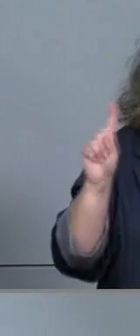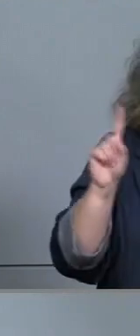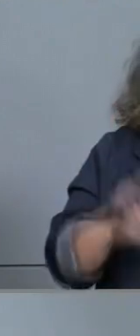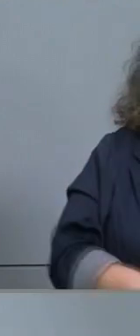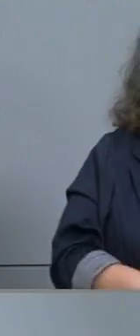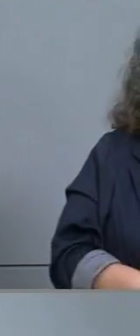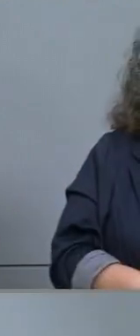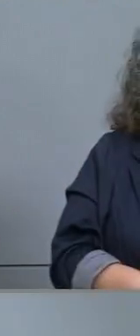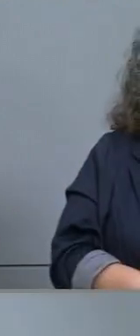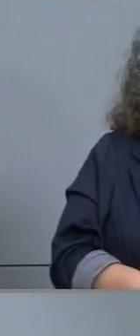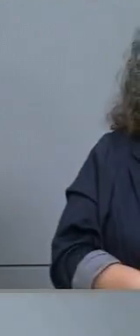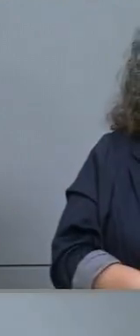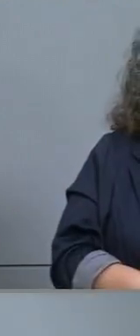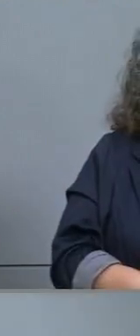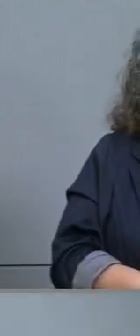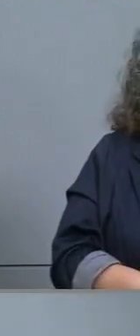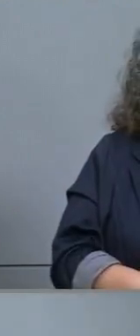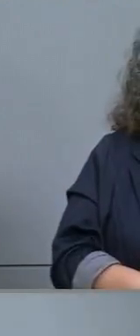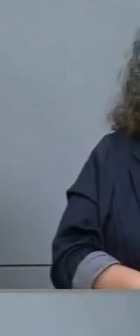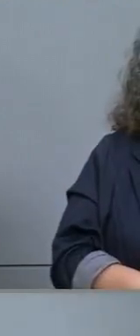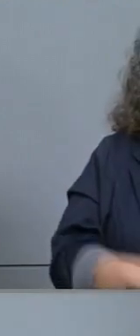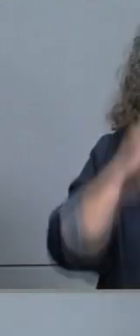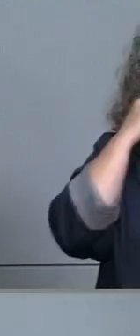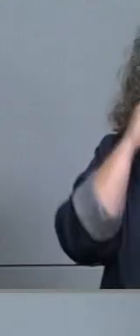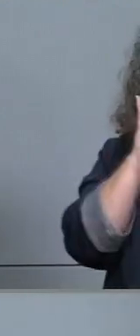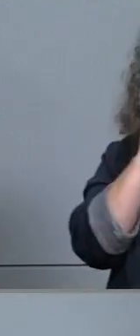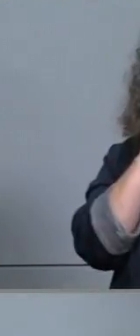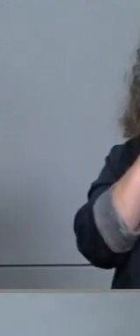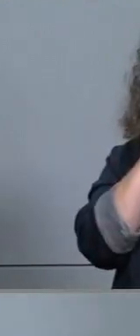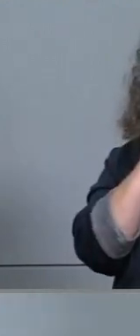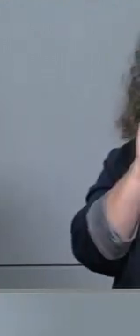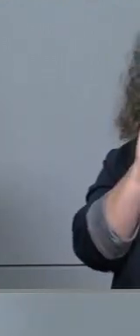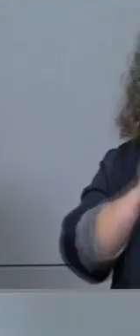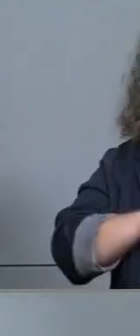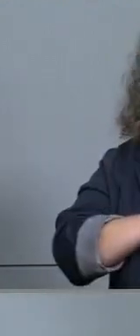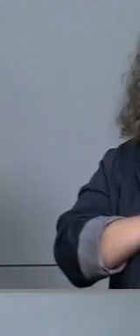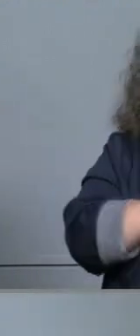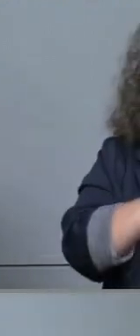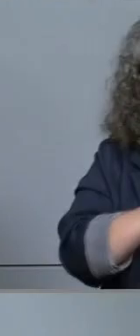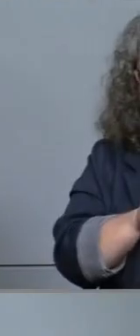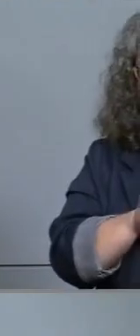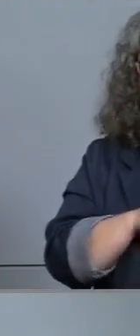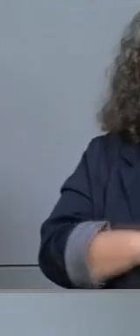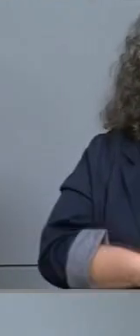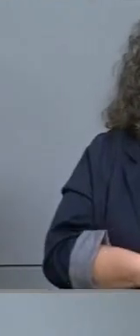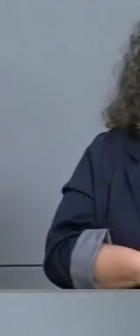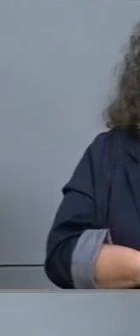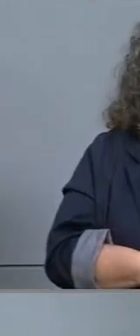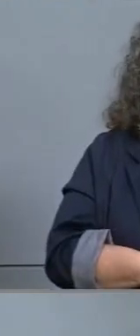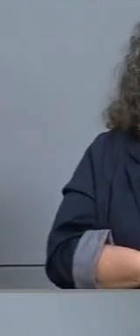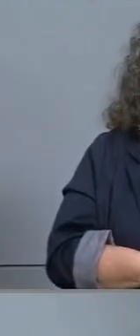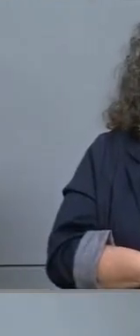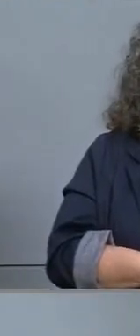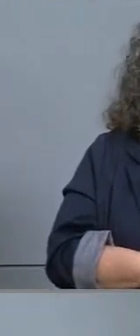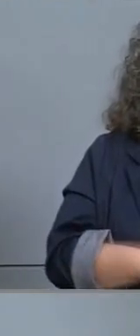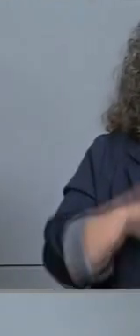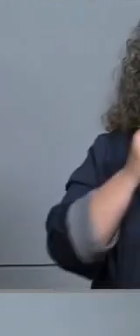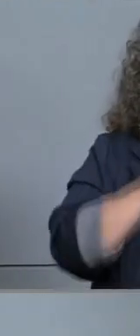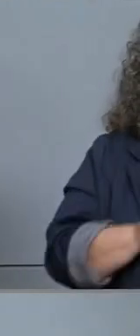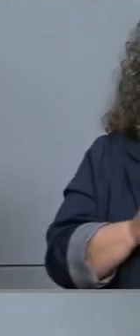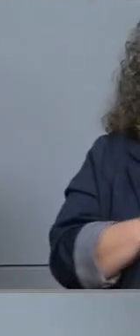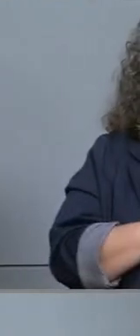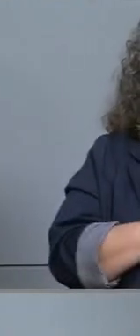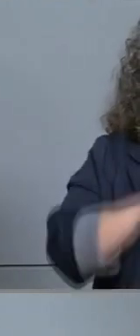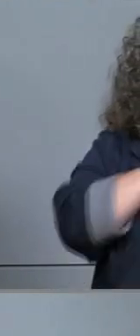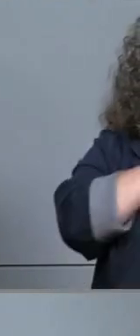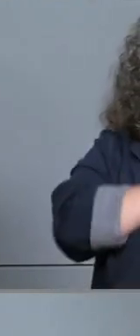Please beware of temporary fiber lines while conducting cleanup operations. Finally, I want to personally